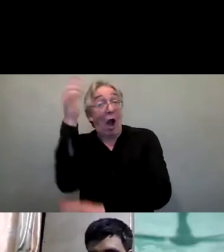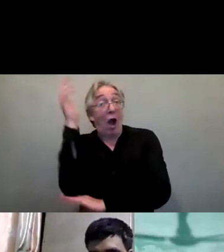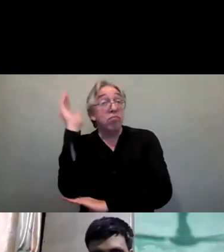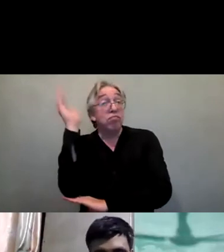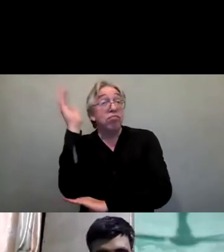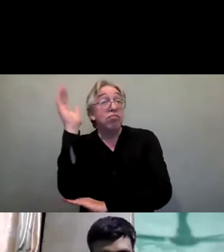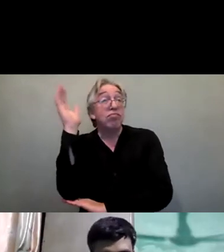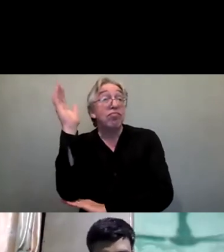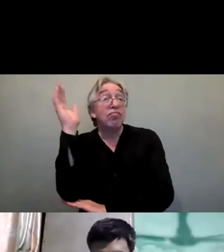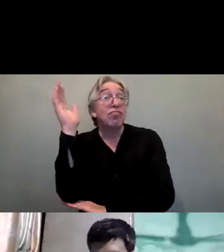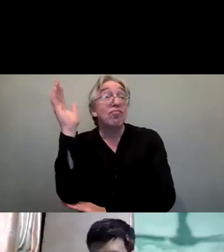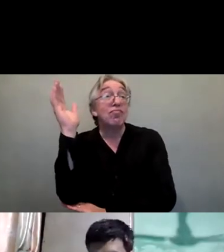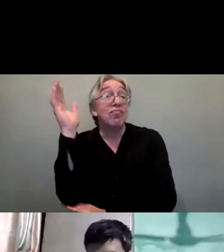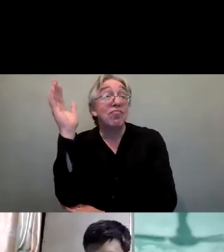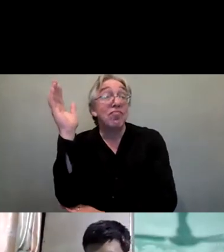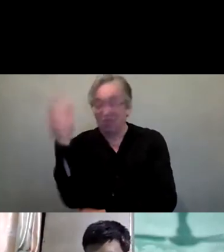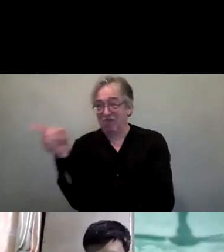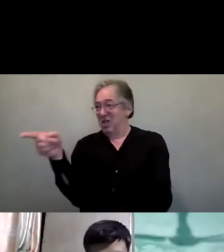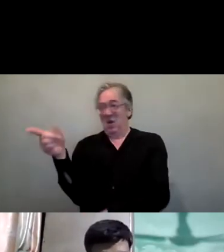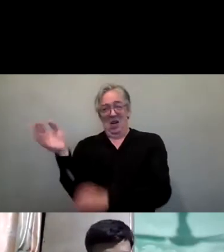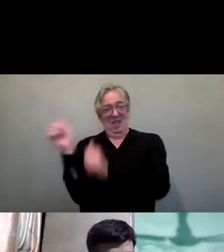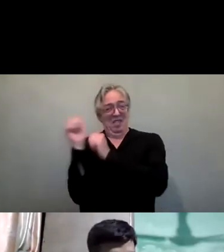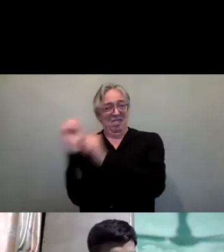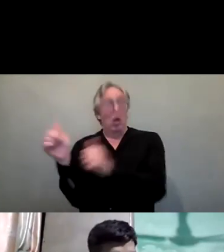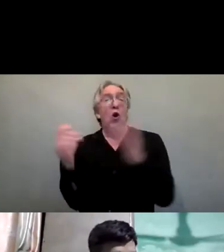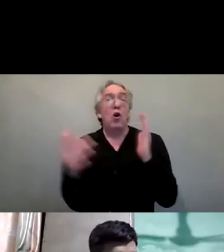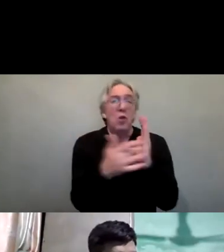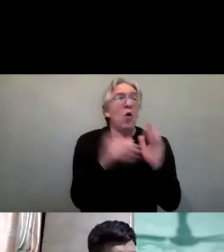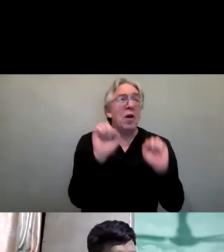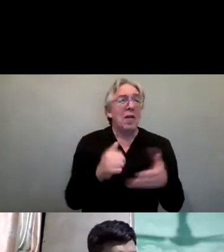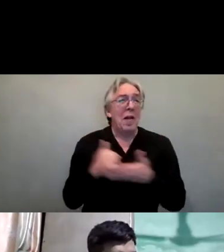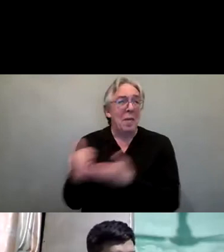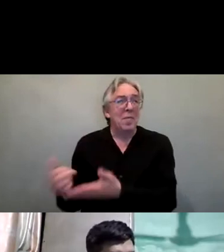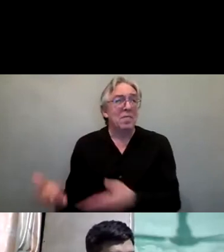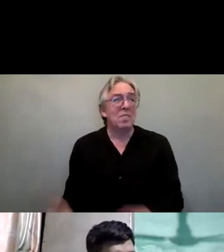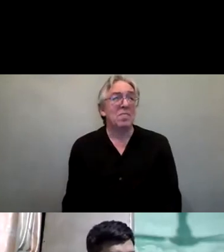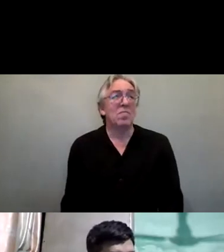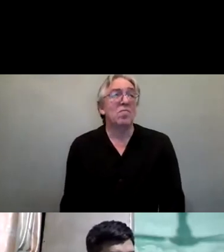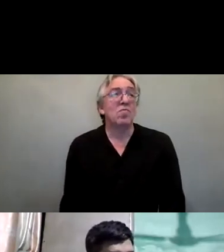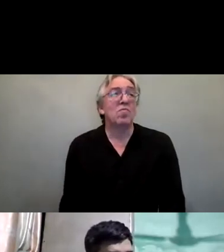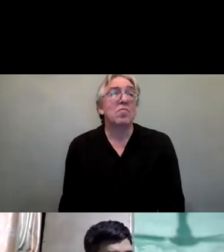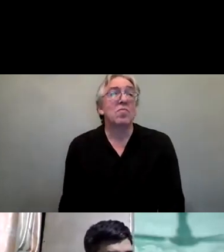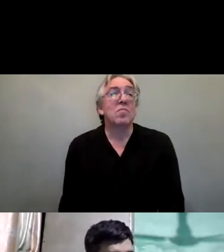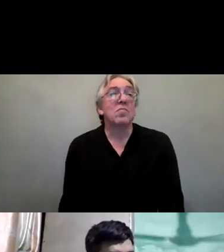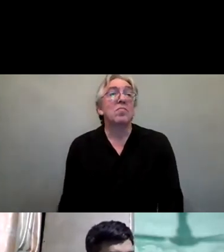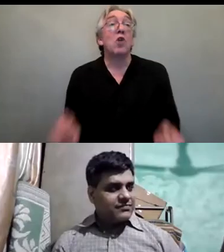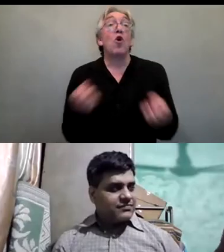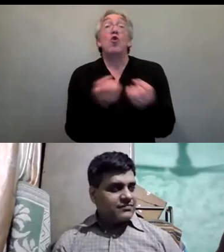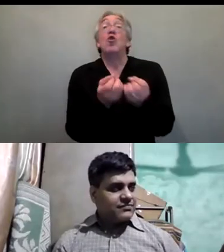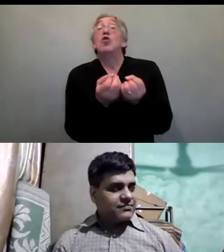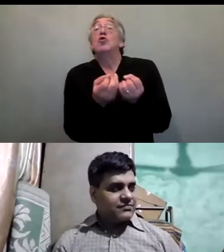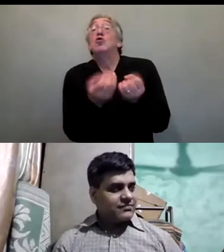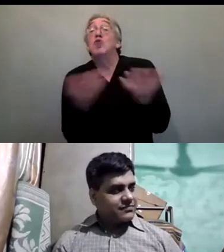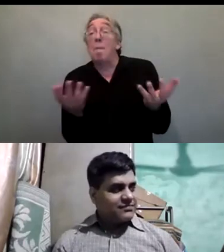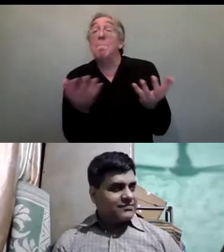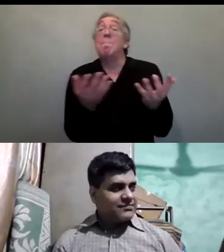super important. And then I would say quite often we see programs geared towards low income to be